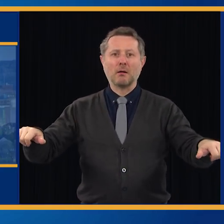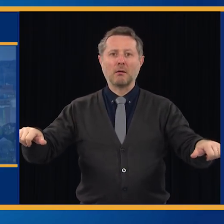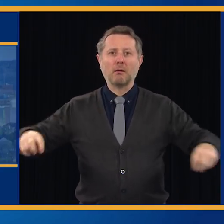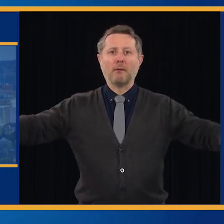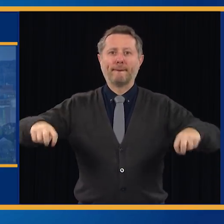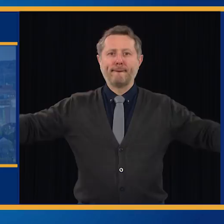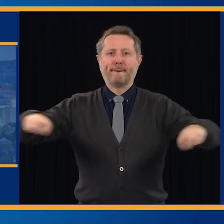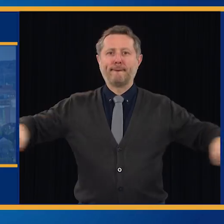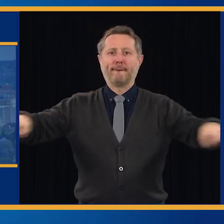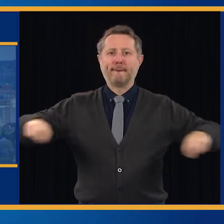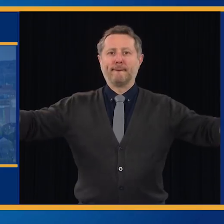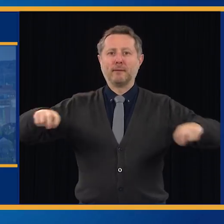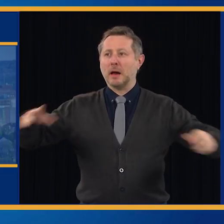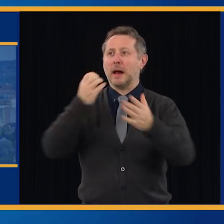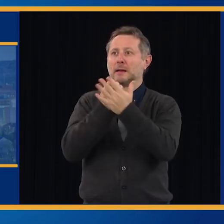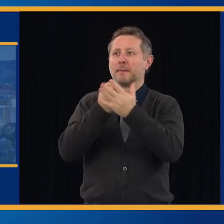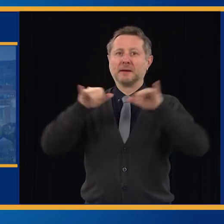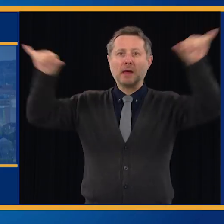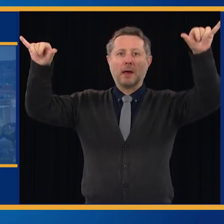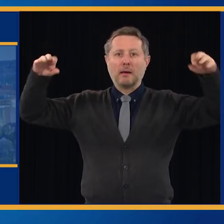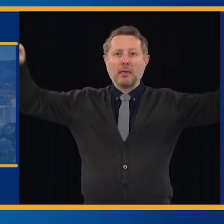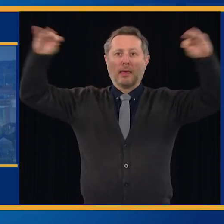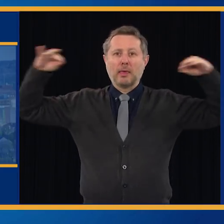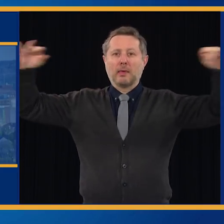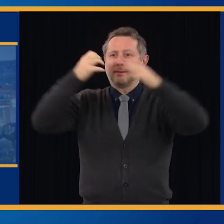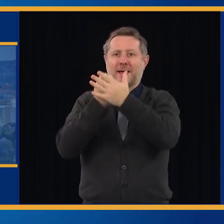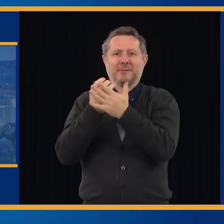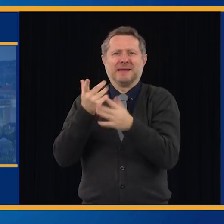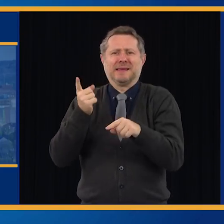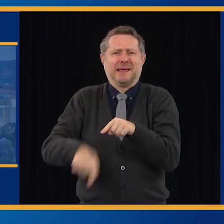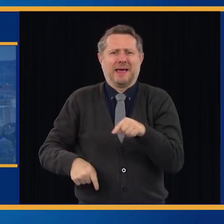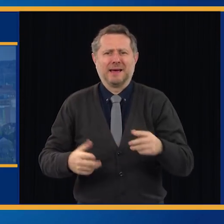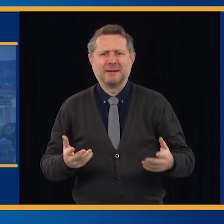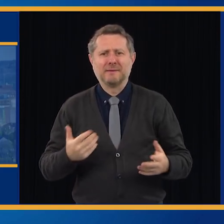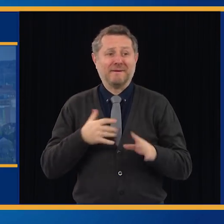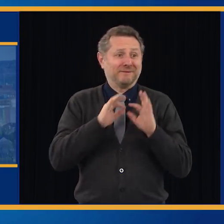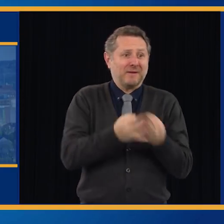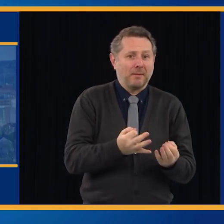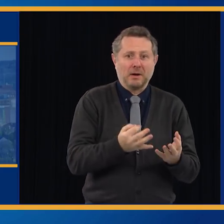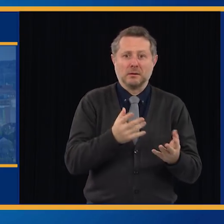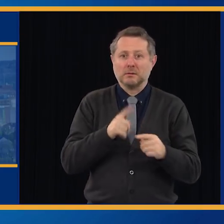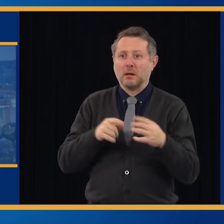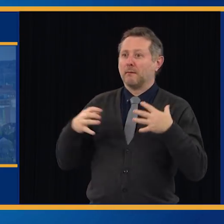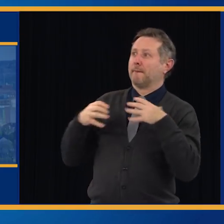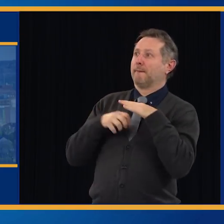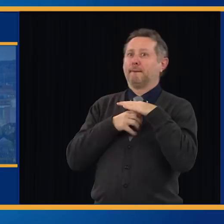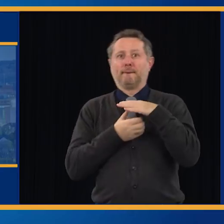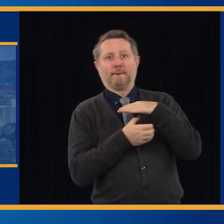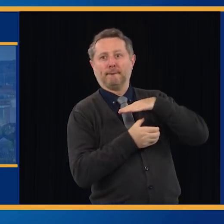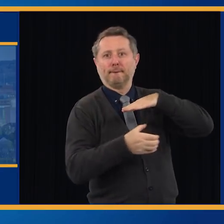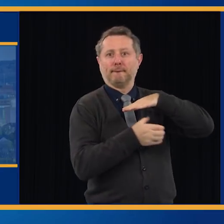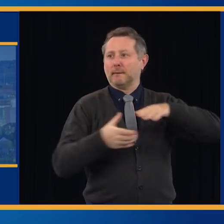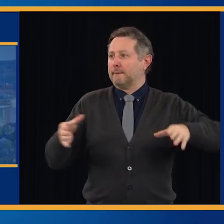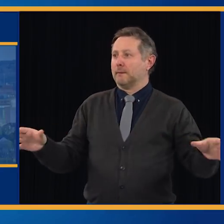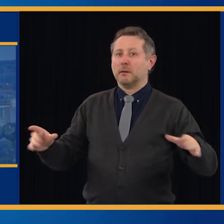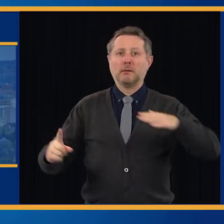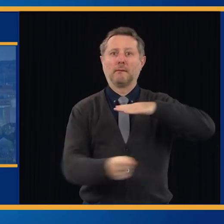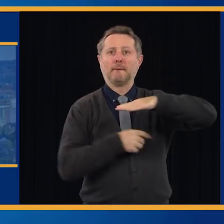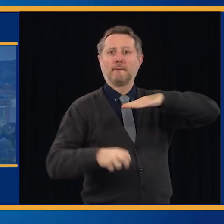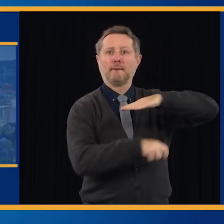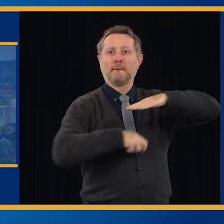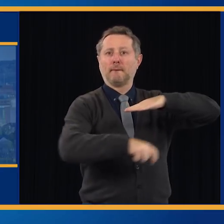can't sustain it. We can't sustain it on a personal level. Our children can't sustain it.